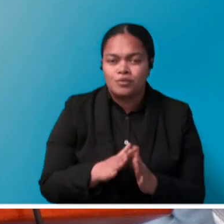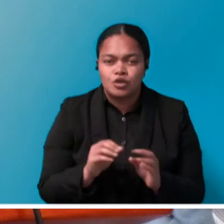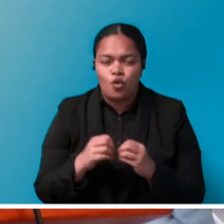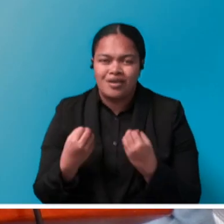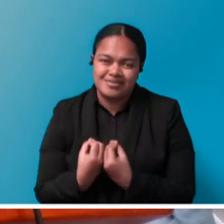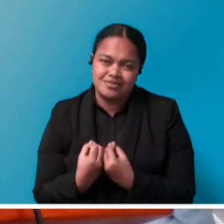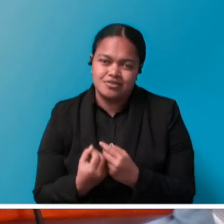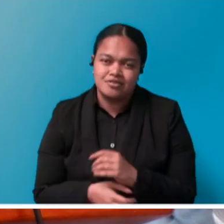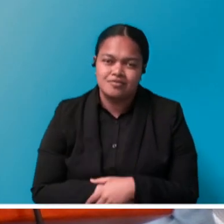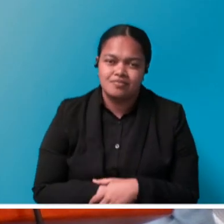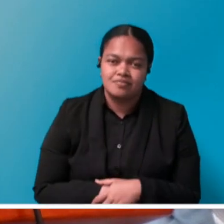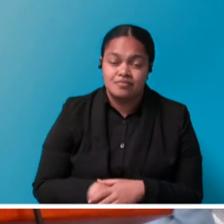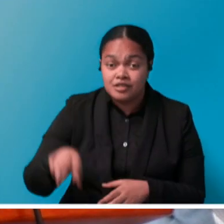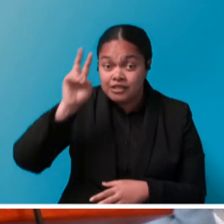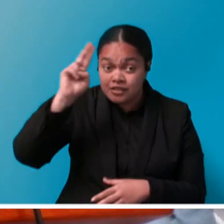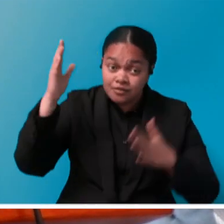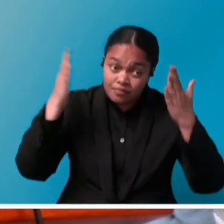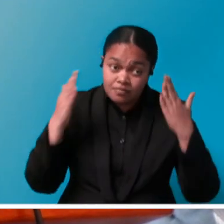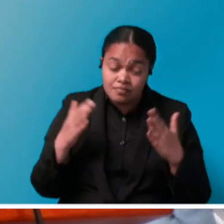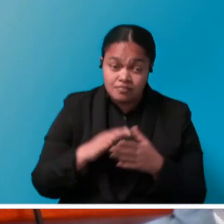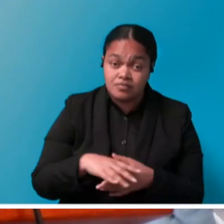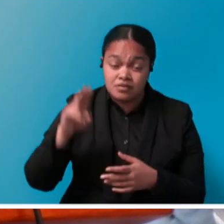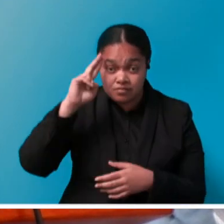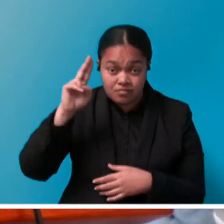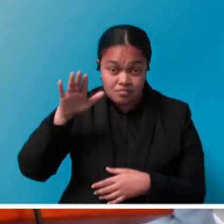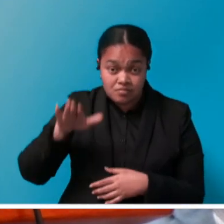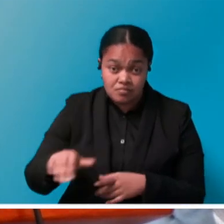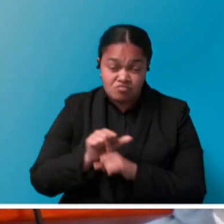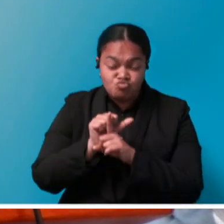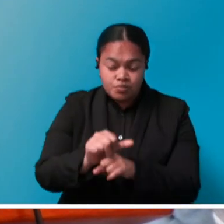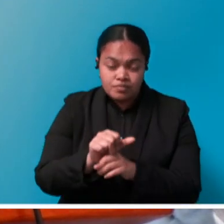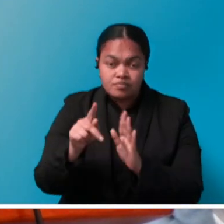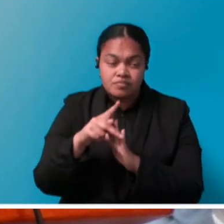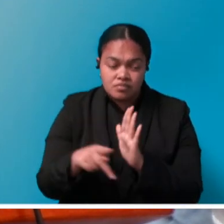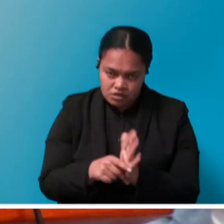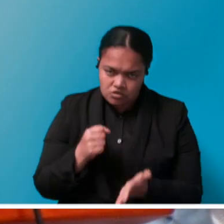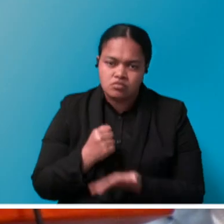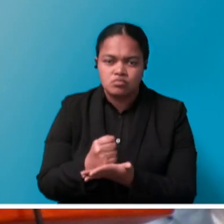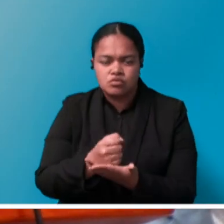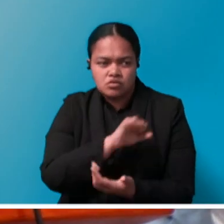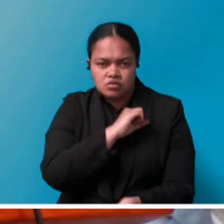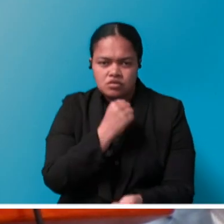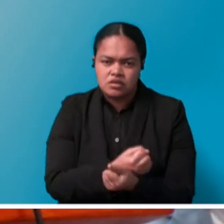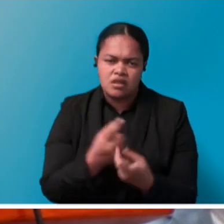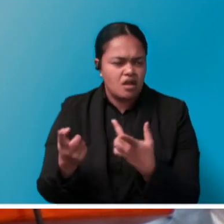organizations. Mr. Speaker, the National Child Safeguarding Policy also supports and strengthens other major